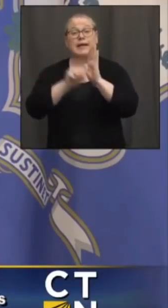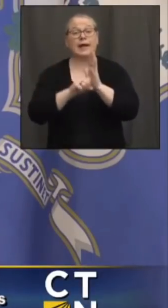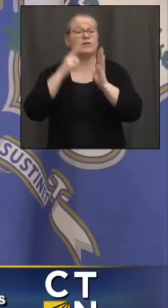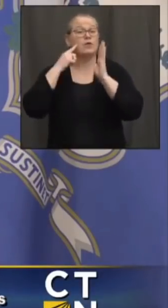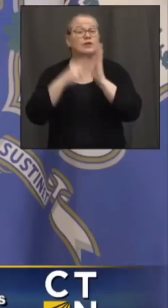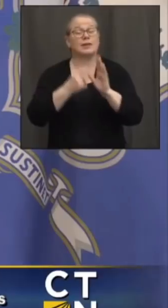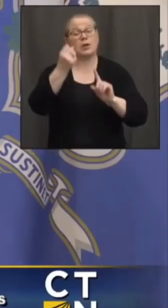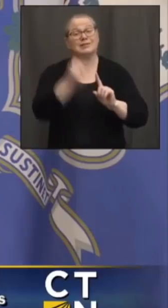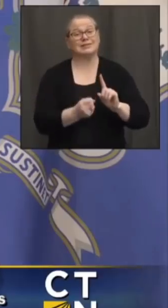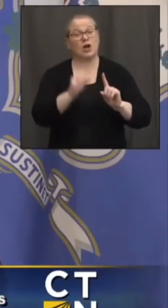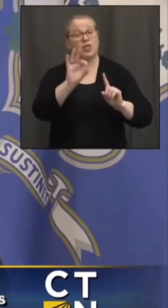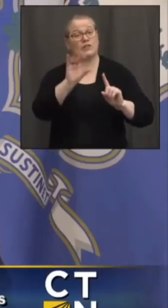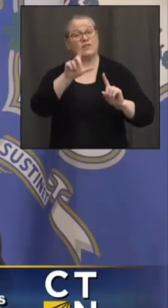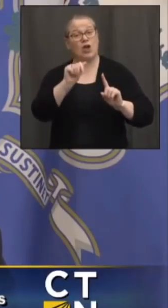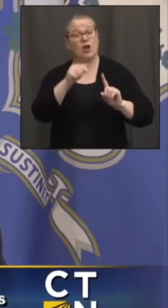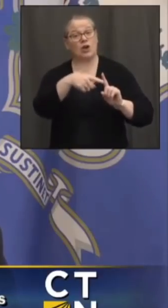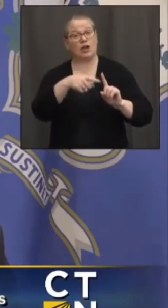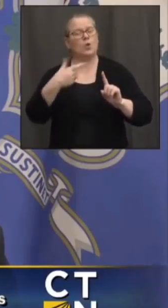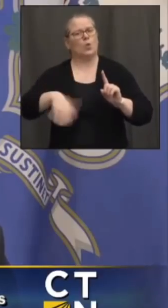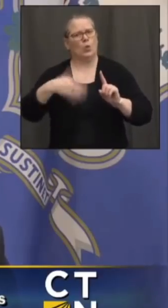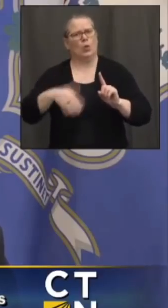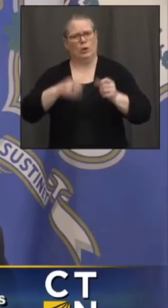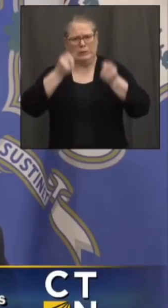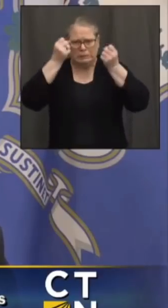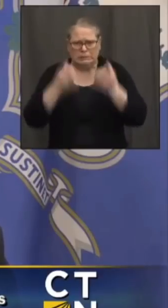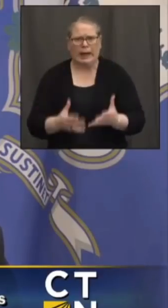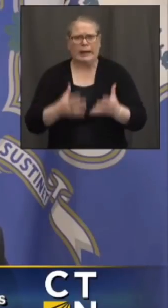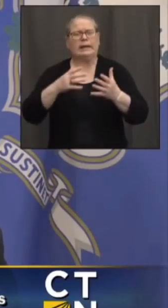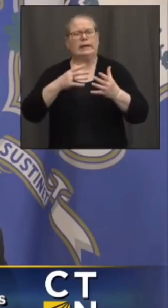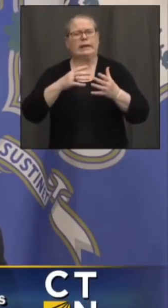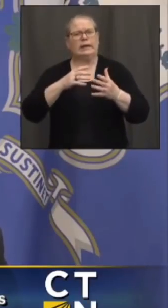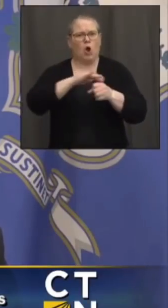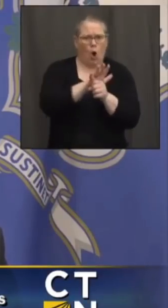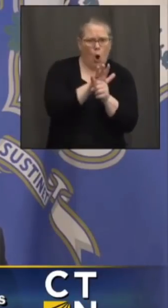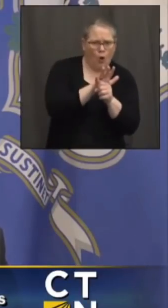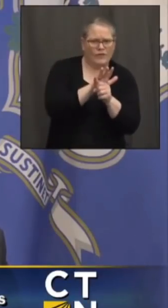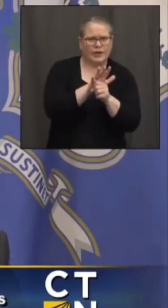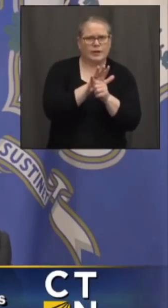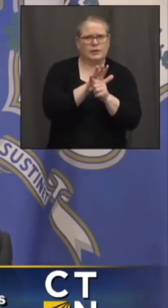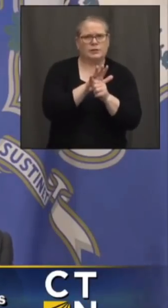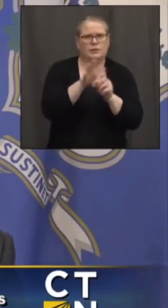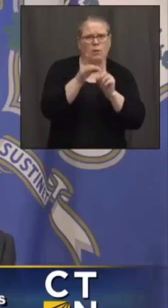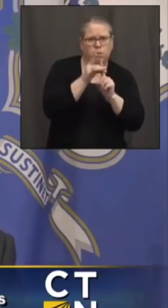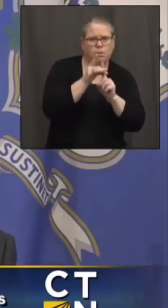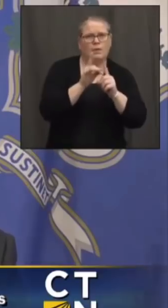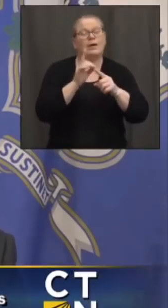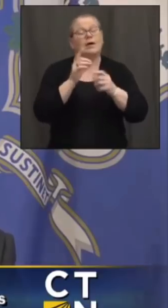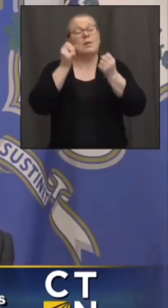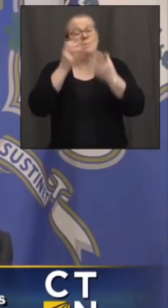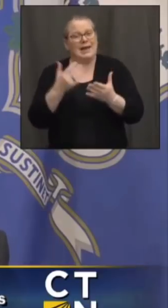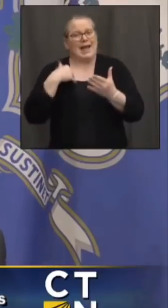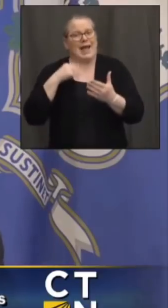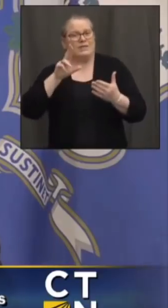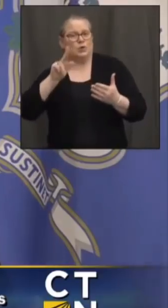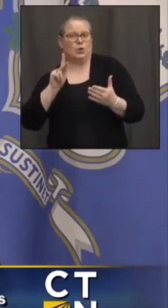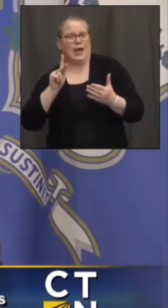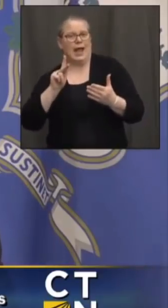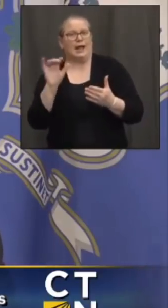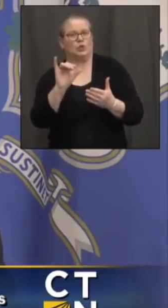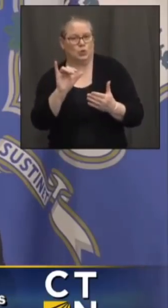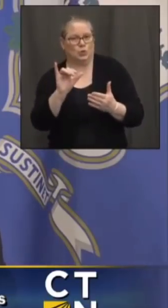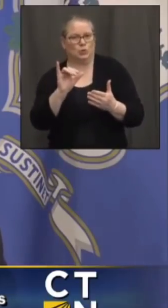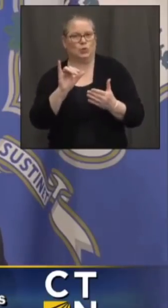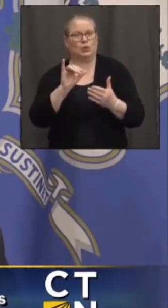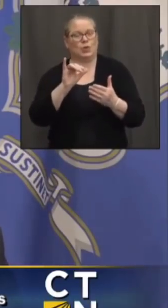times the percentage of infections related to the variant there than they are here. My instinct is they're not spreading as fast as we